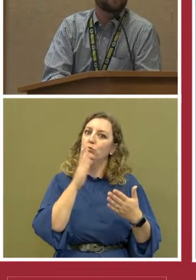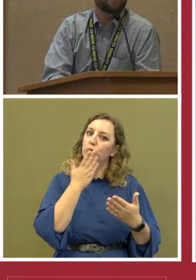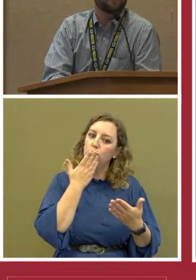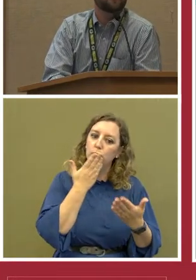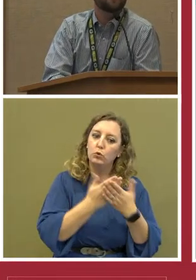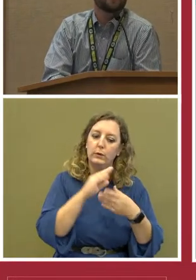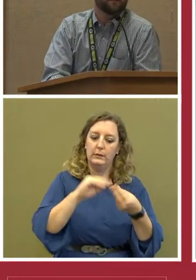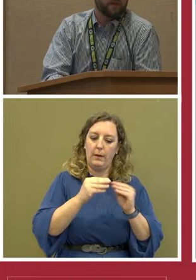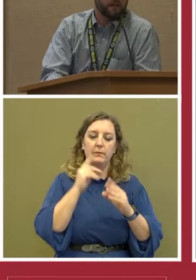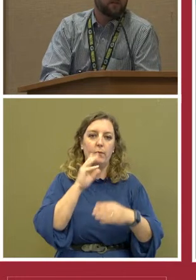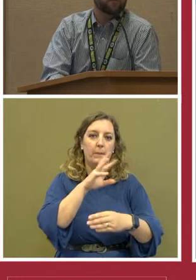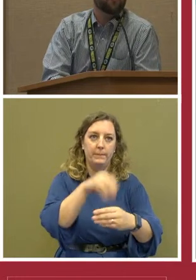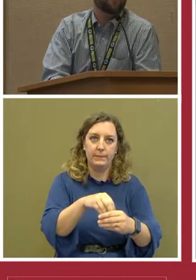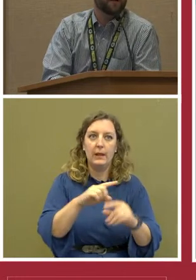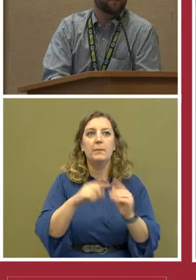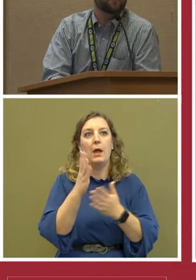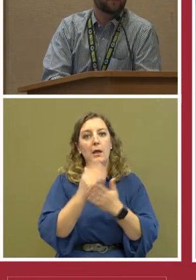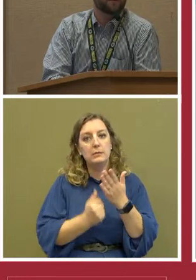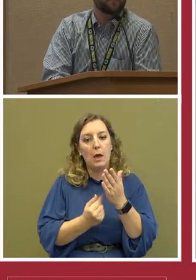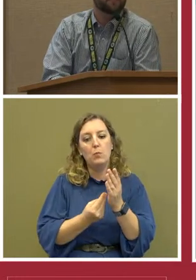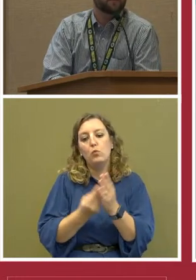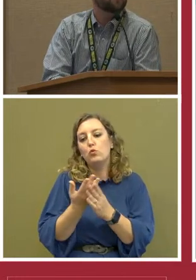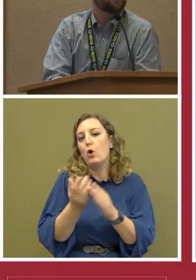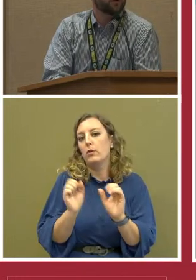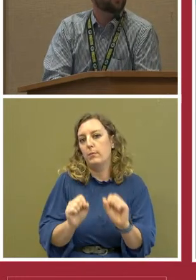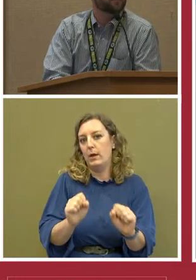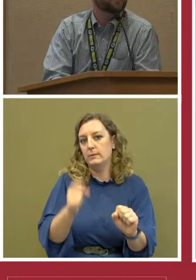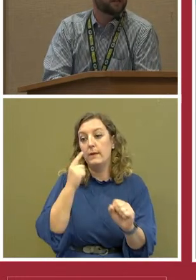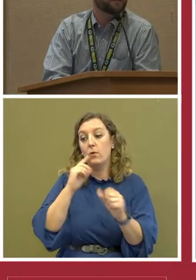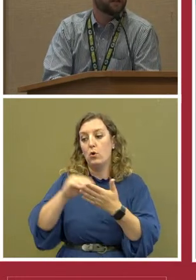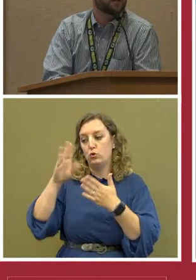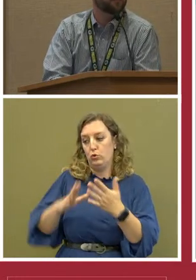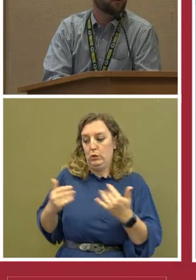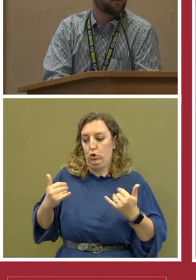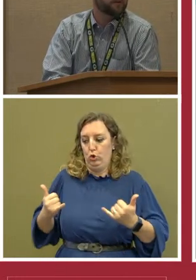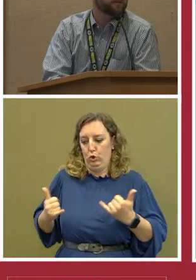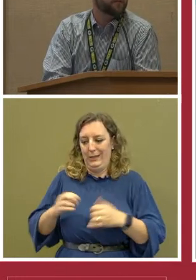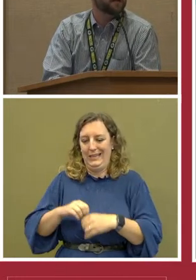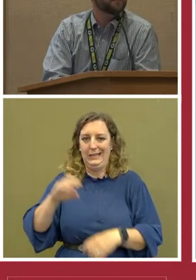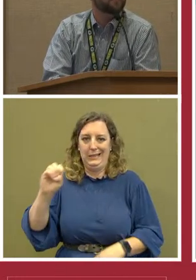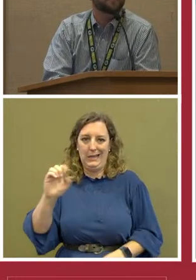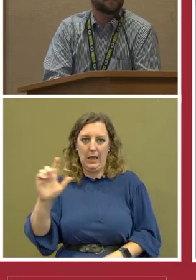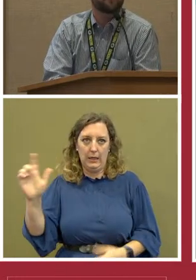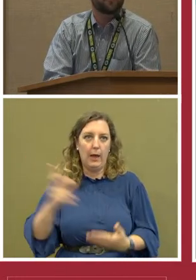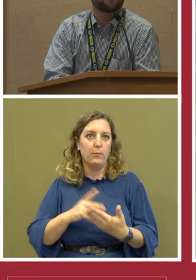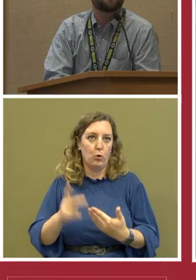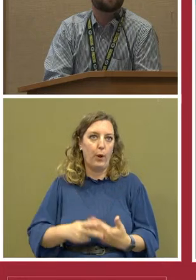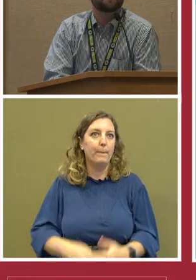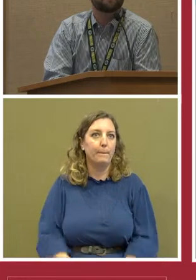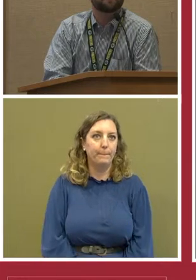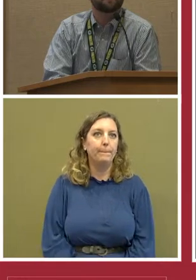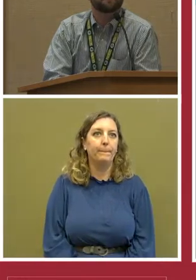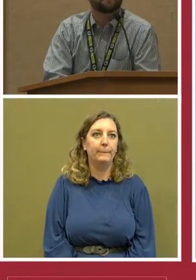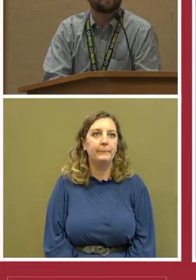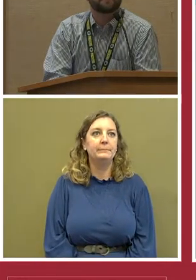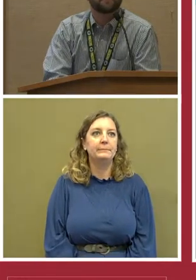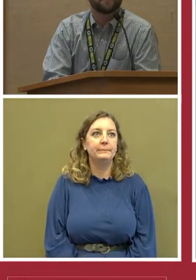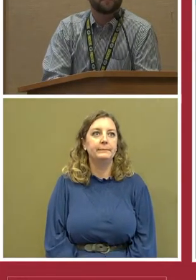terms of participation, but again, some growth areas when it comes to students who are currently in the ELL program participating in our CTE programs.